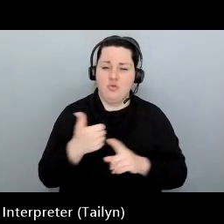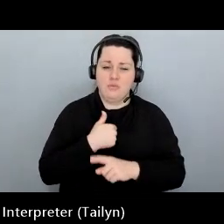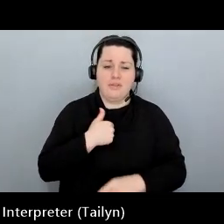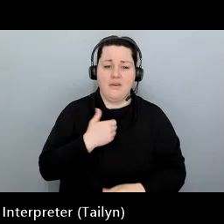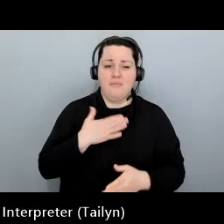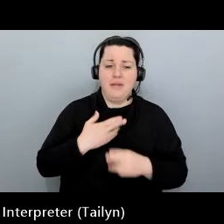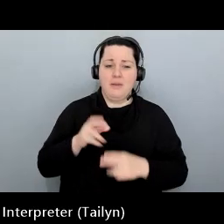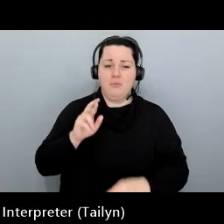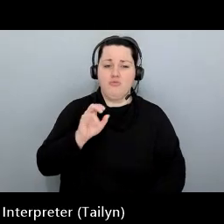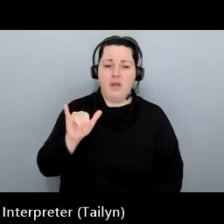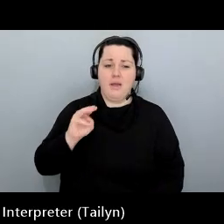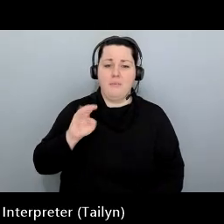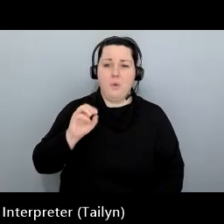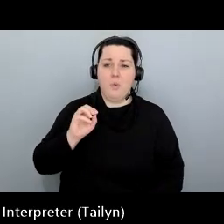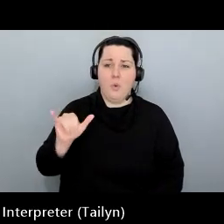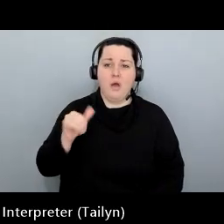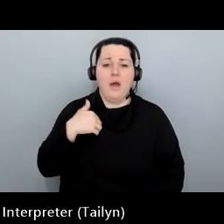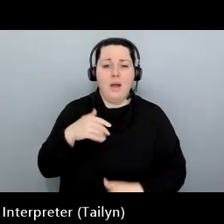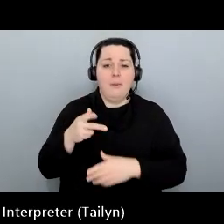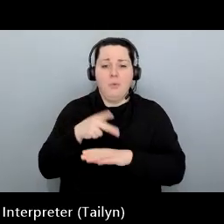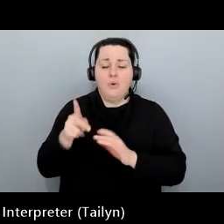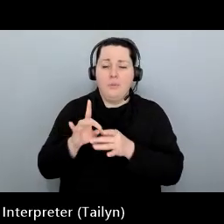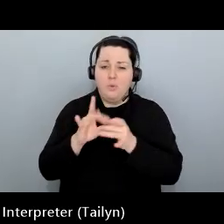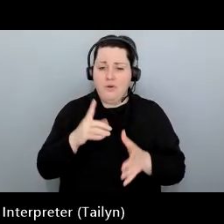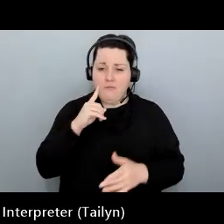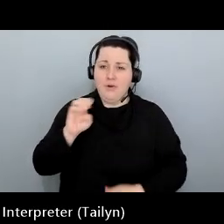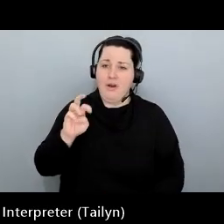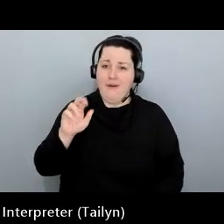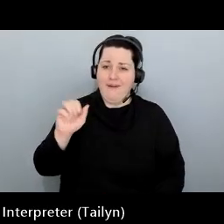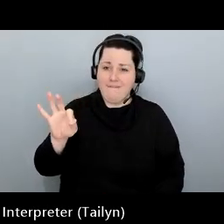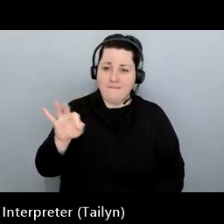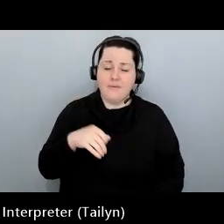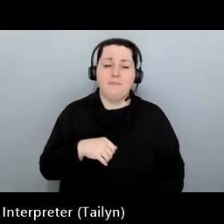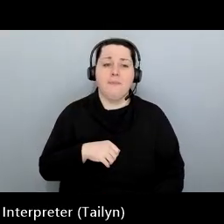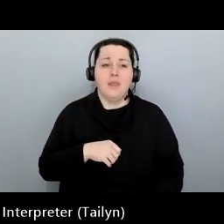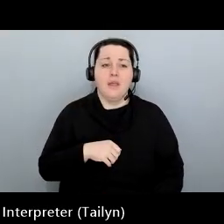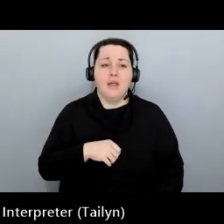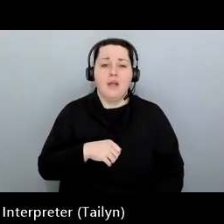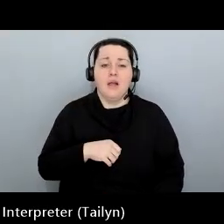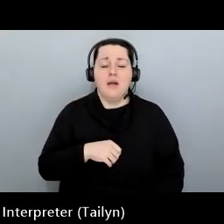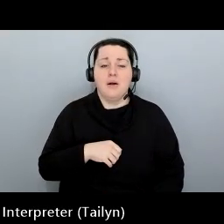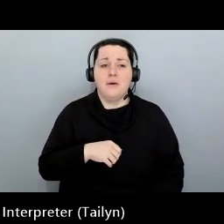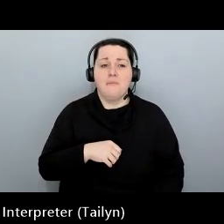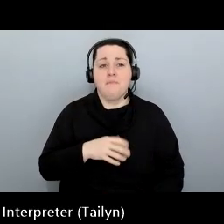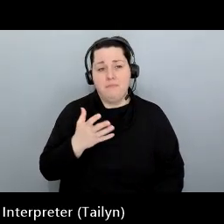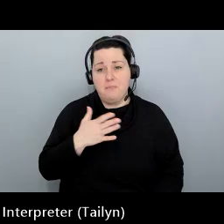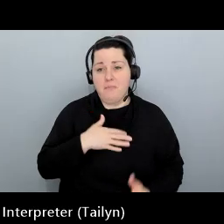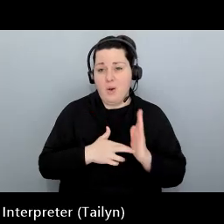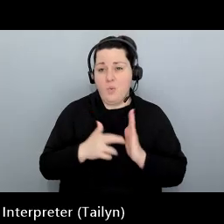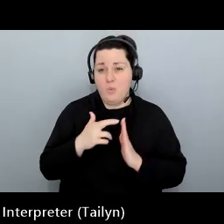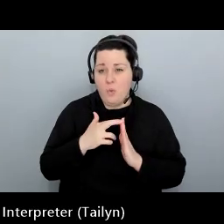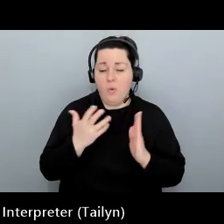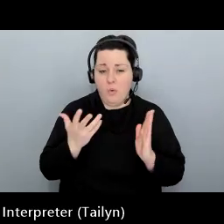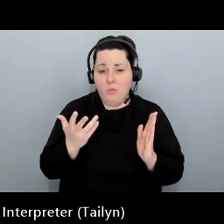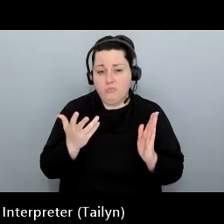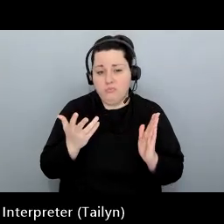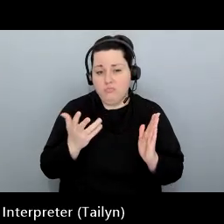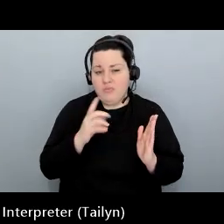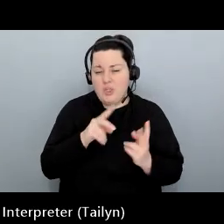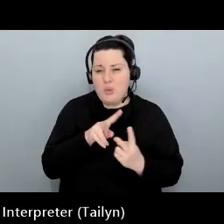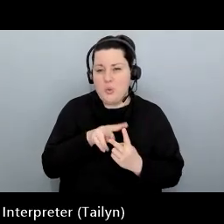I'm the program coordinator for the Employer Reasonable Accommodation Fund. In short, my role consists of really two